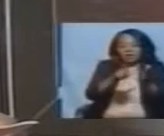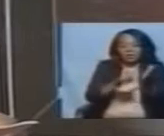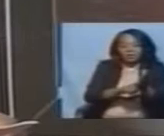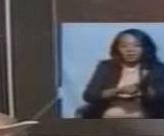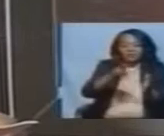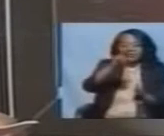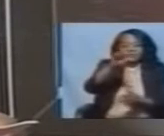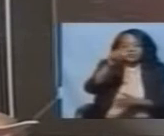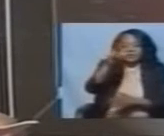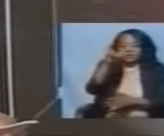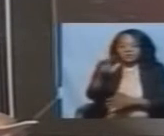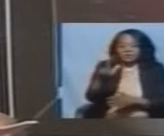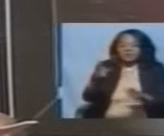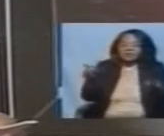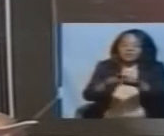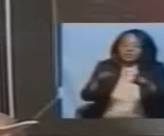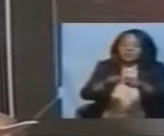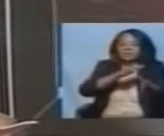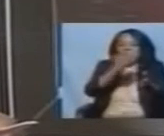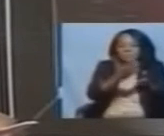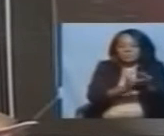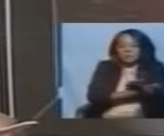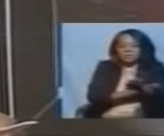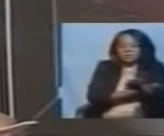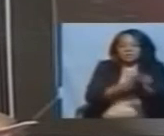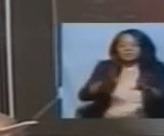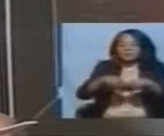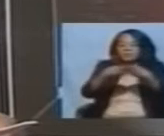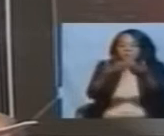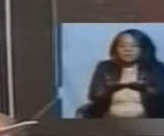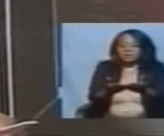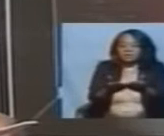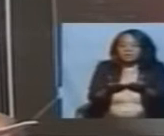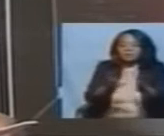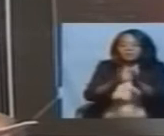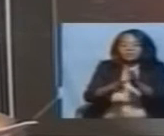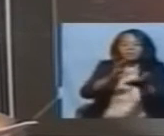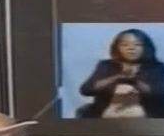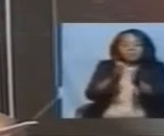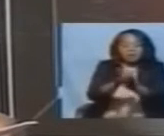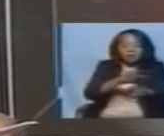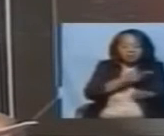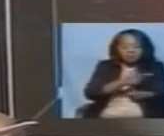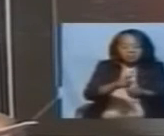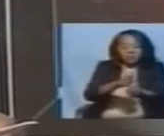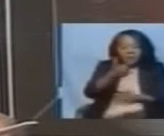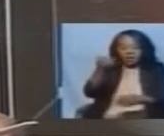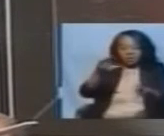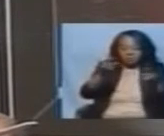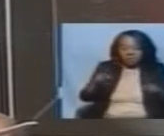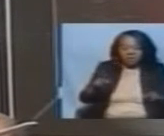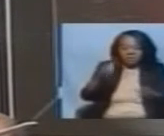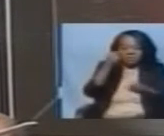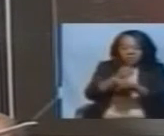2003. And its mandate basically is to regulate the procurement professionals. Any person that is working in